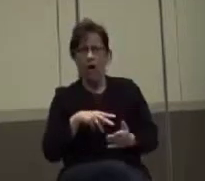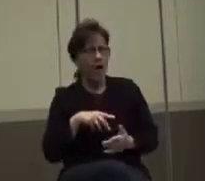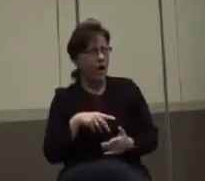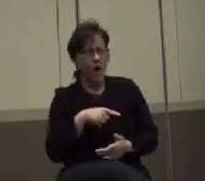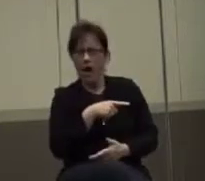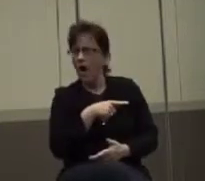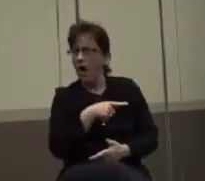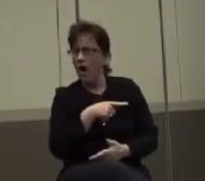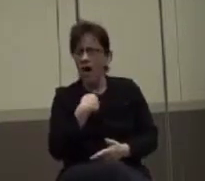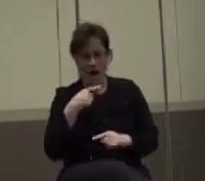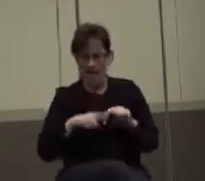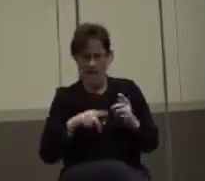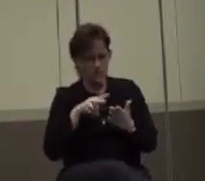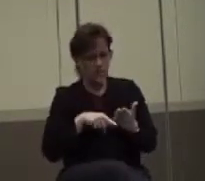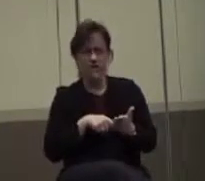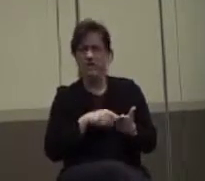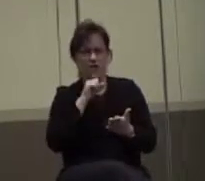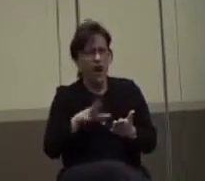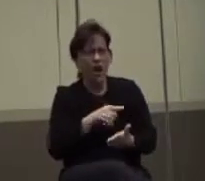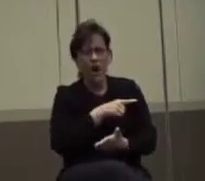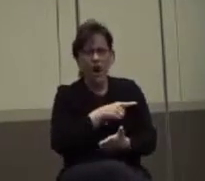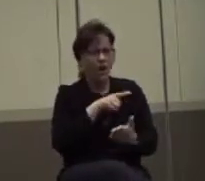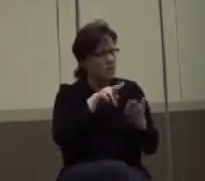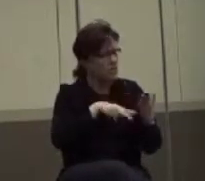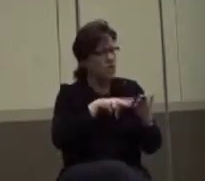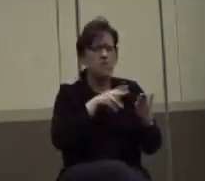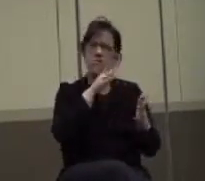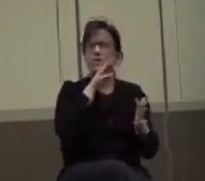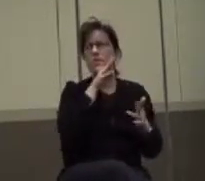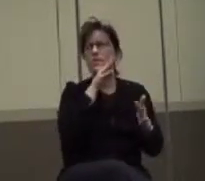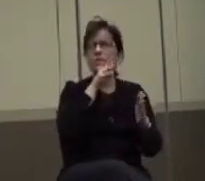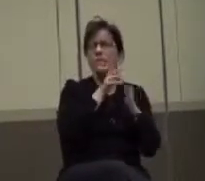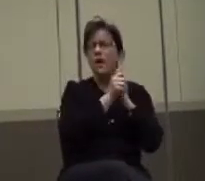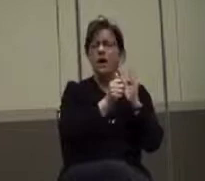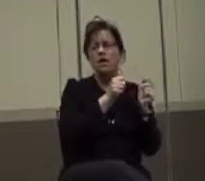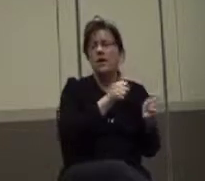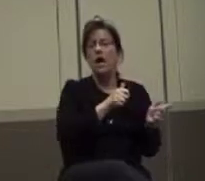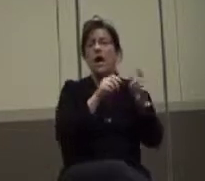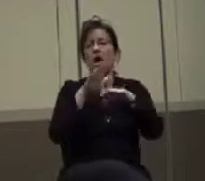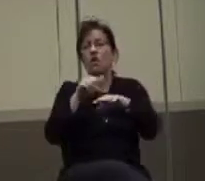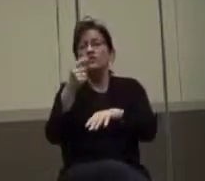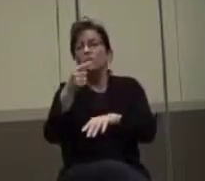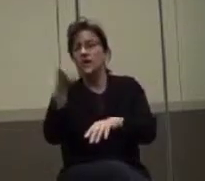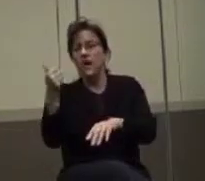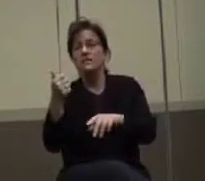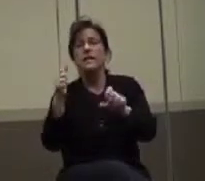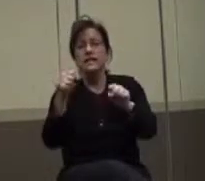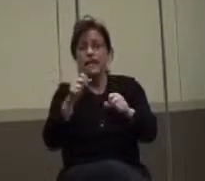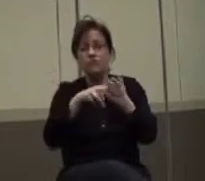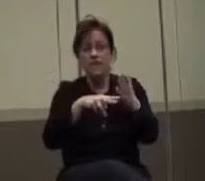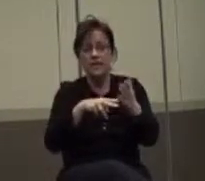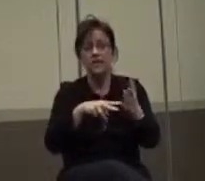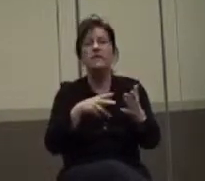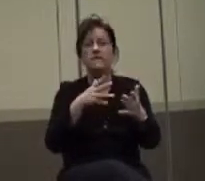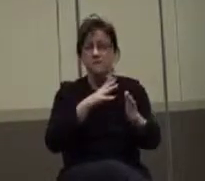read this for nothing, all right? And then she's just rattling this off. And then I call on somebody else who can read it. And then I call on somebody who's got the bad one. And they